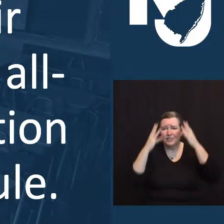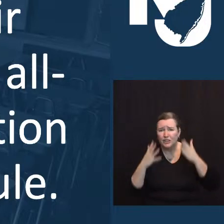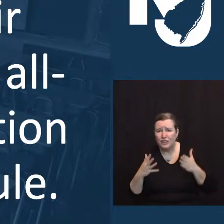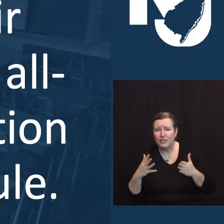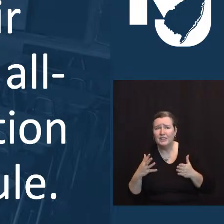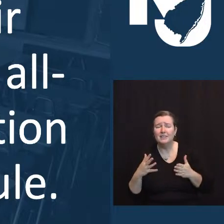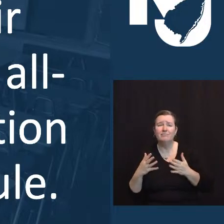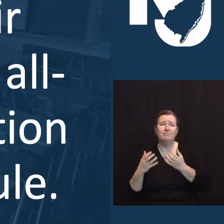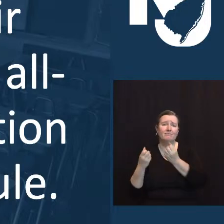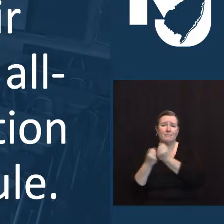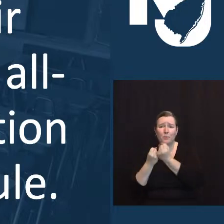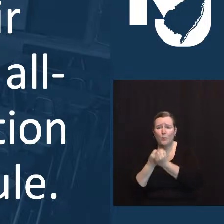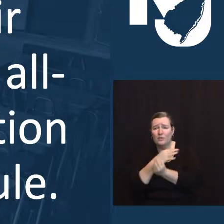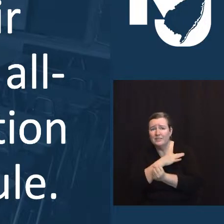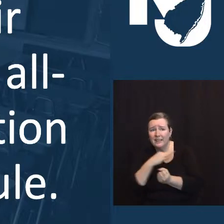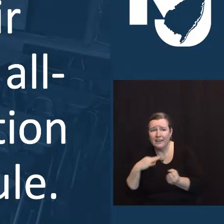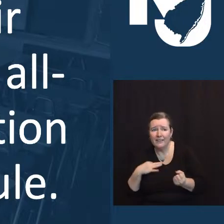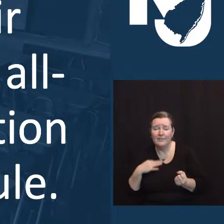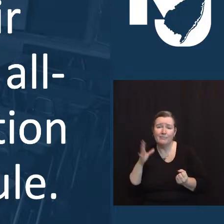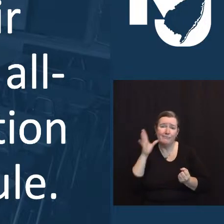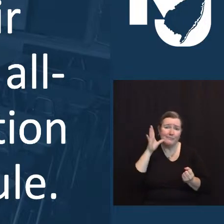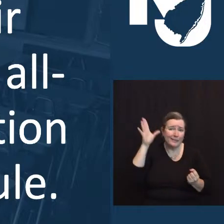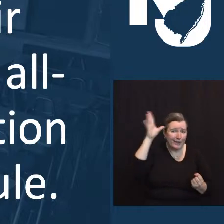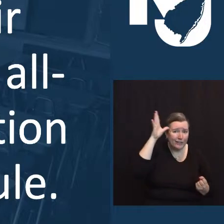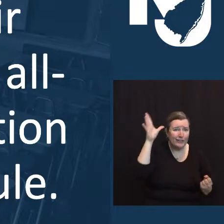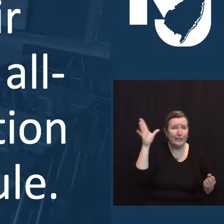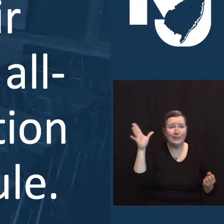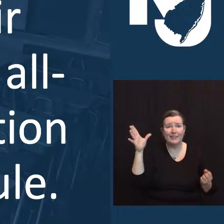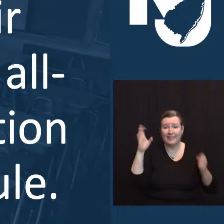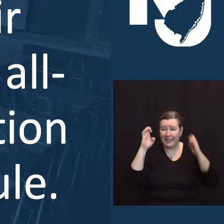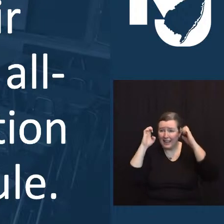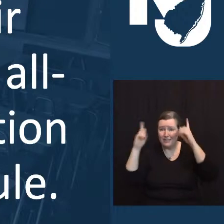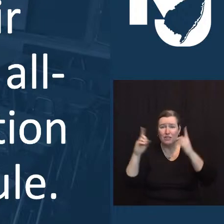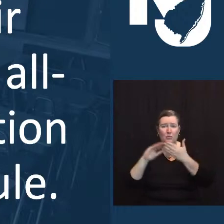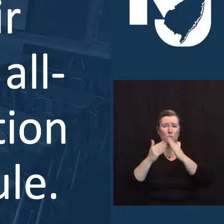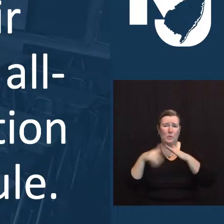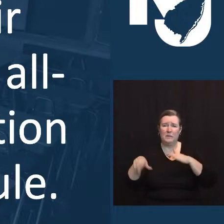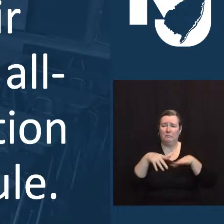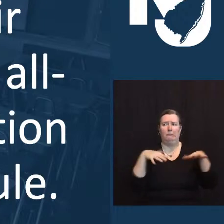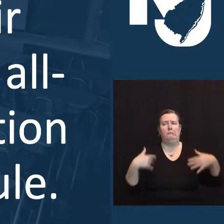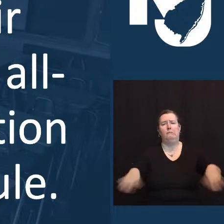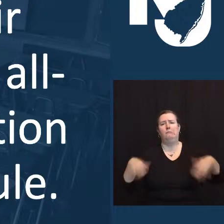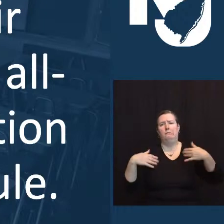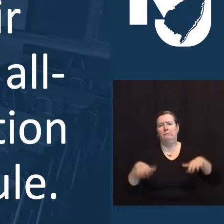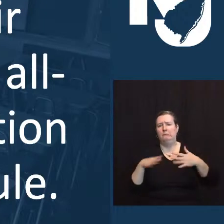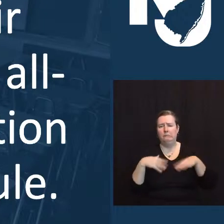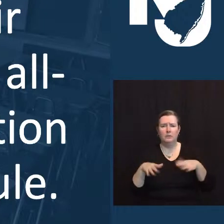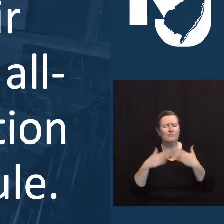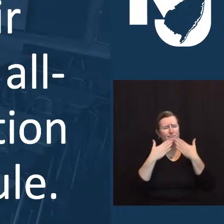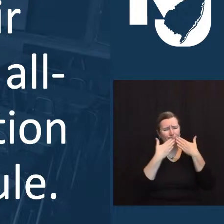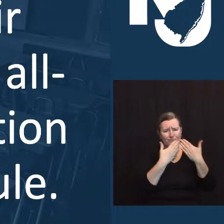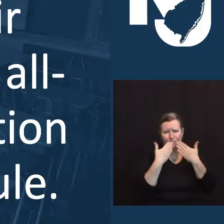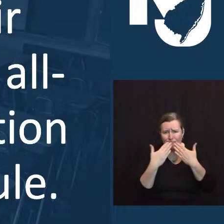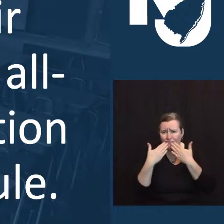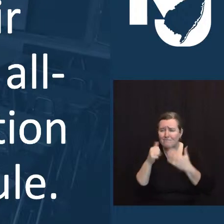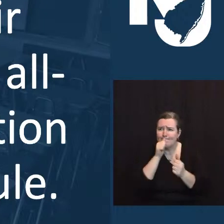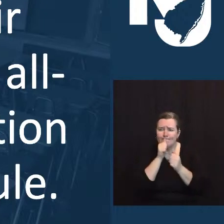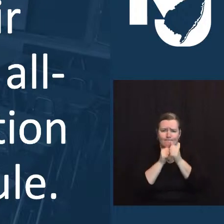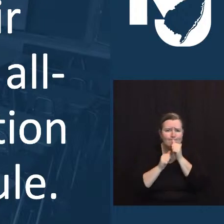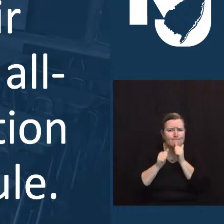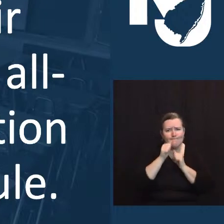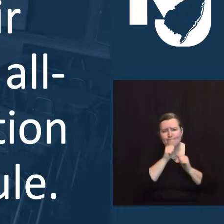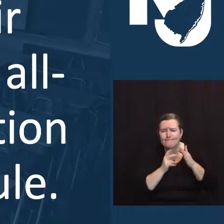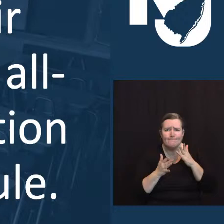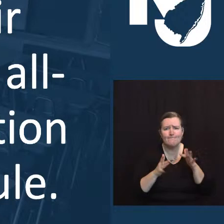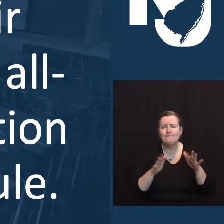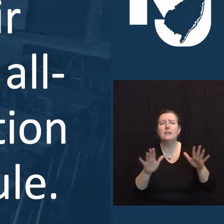parents, school leaders, educational communities, and we thank them for their incredible work. We have also been boosted